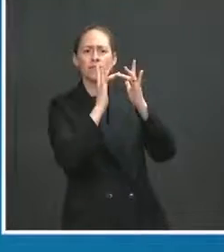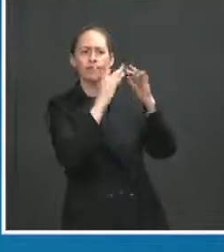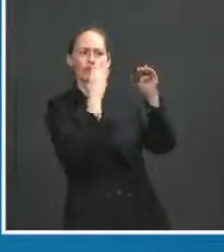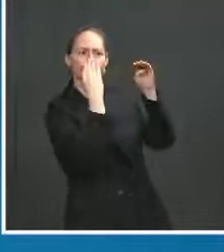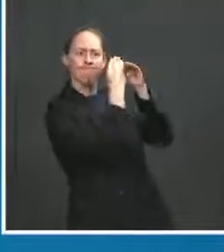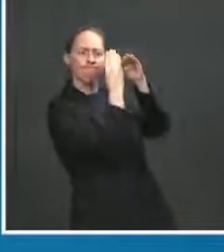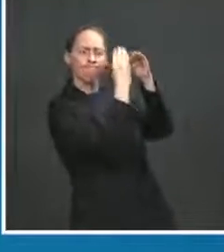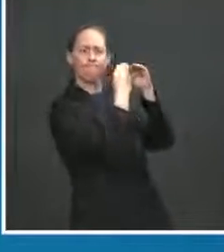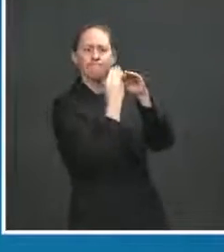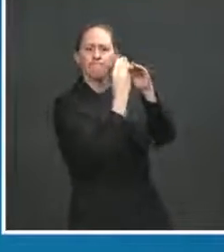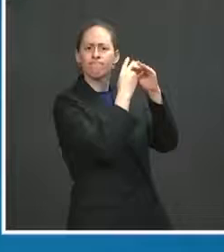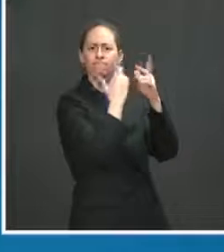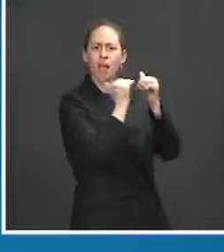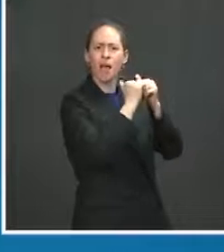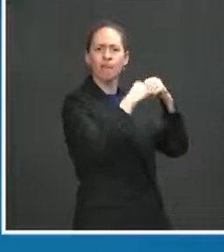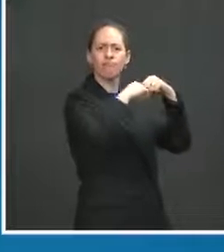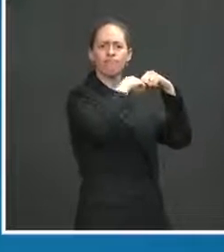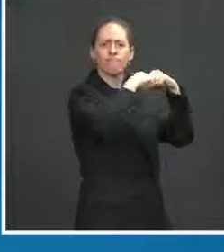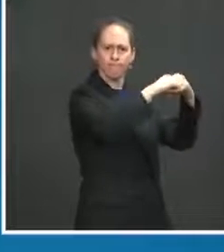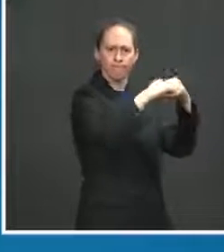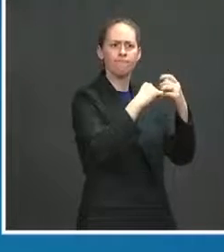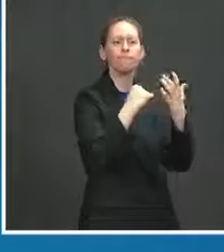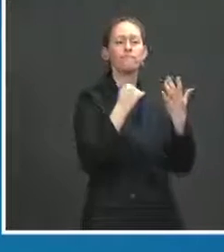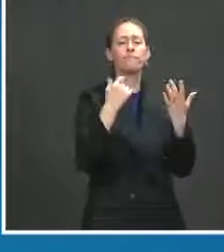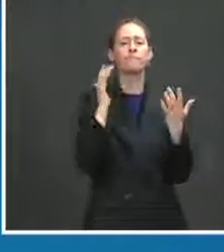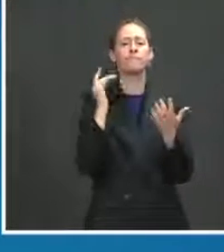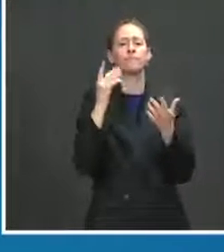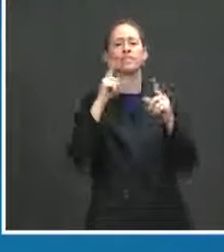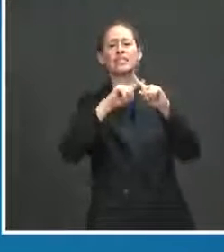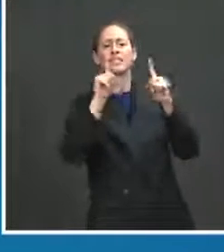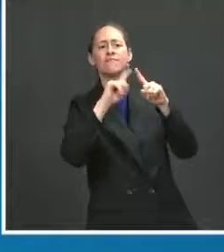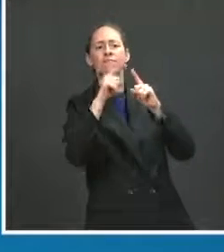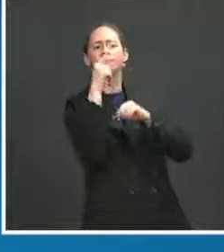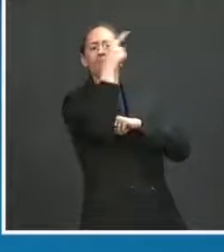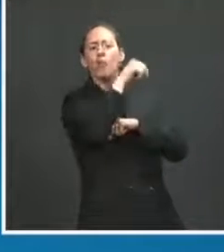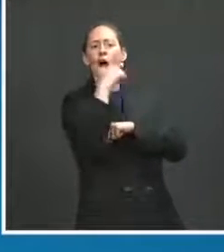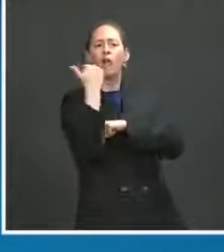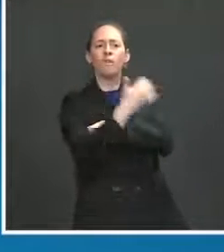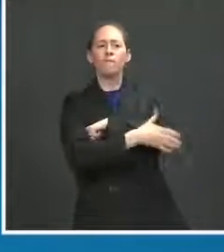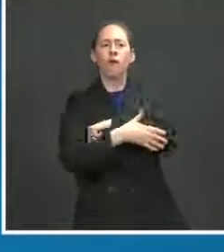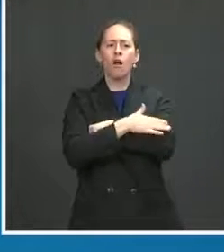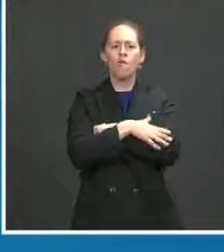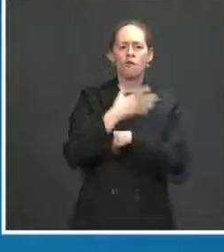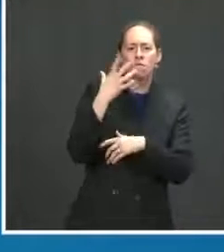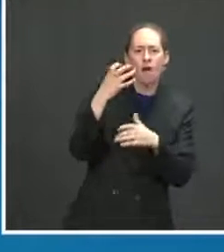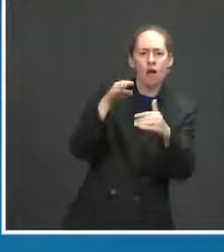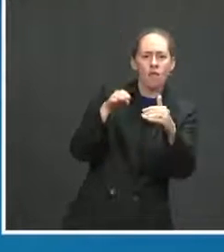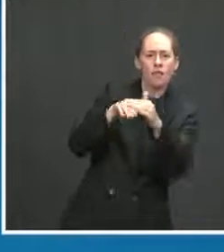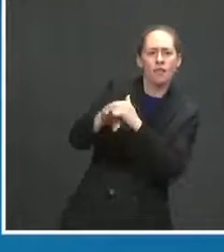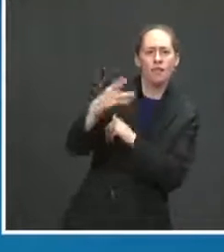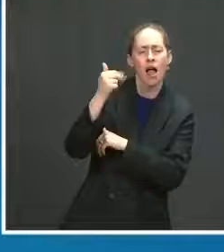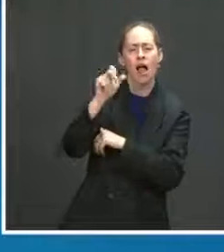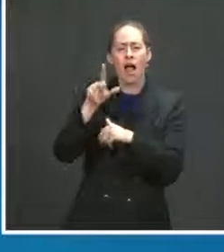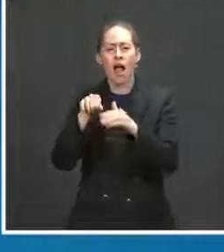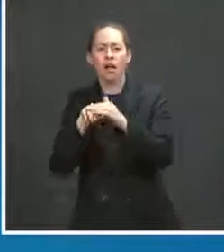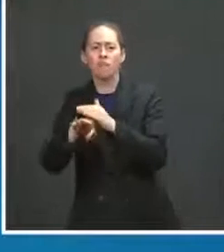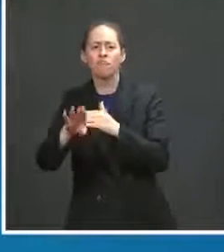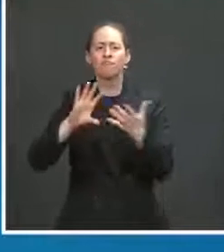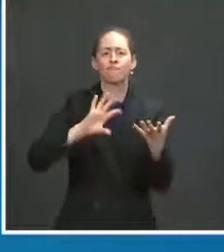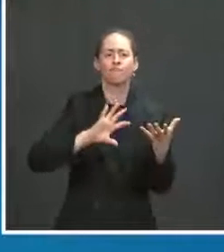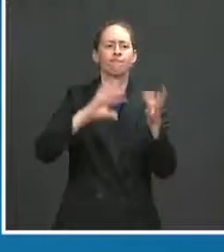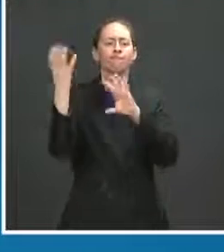foreign adversaries have their sights set on our military technology, our intellectual